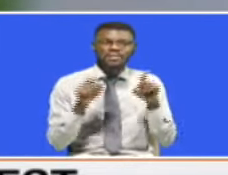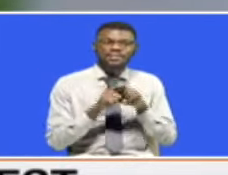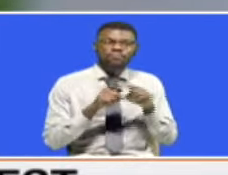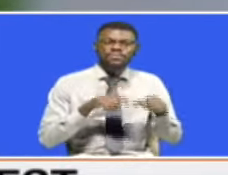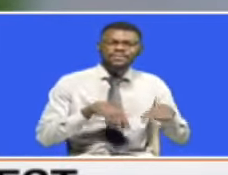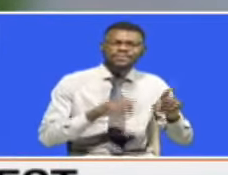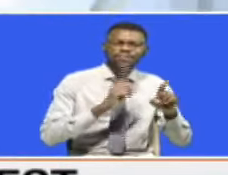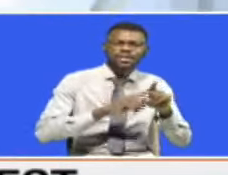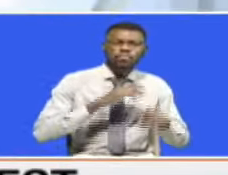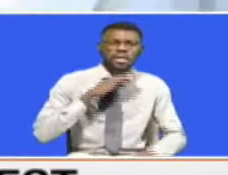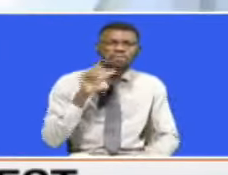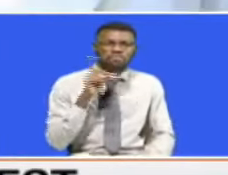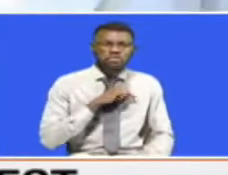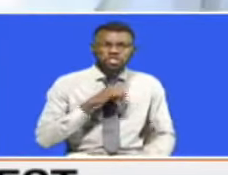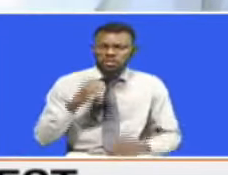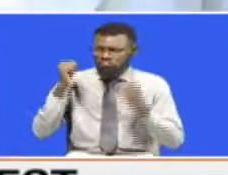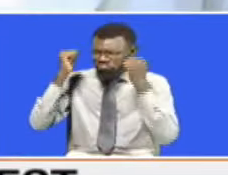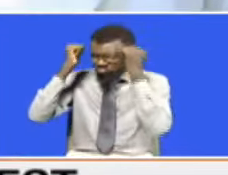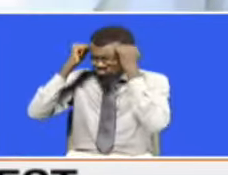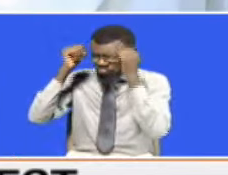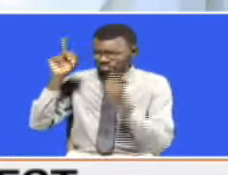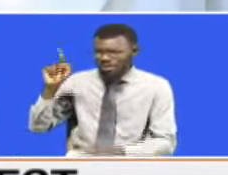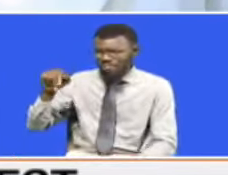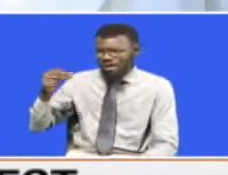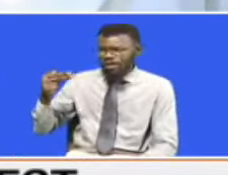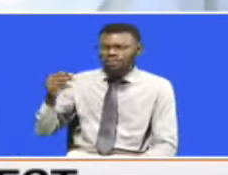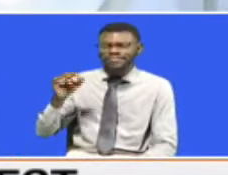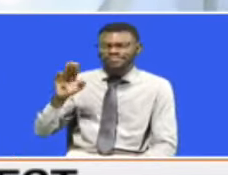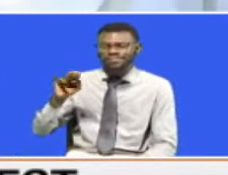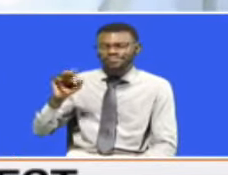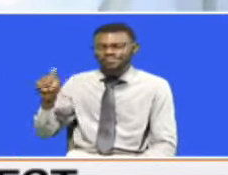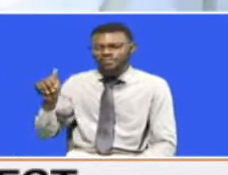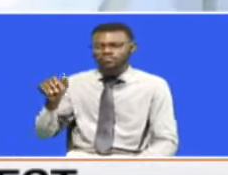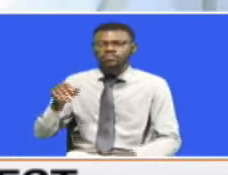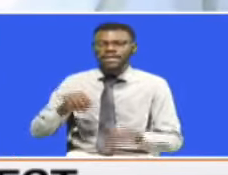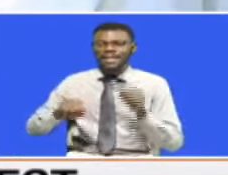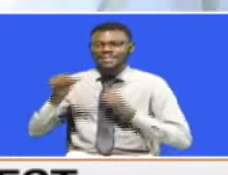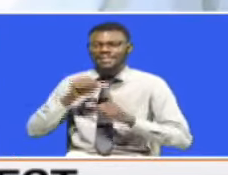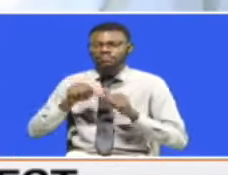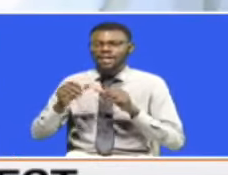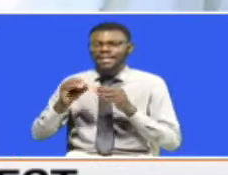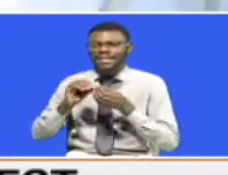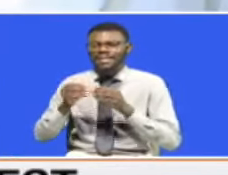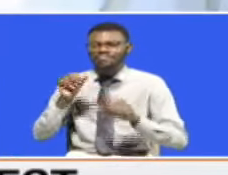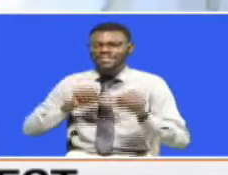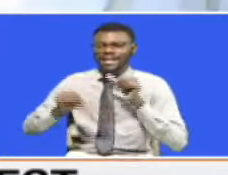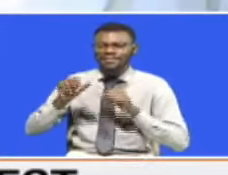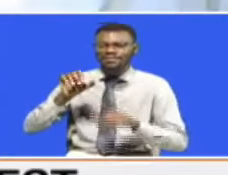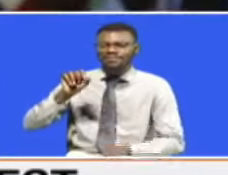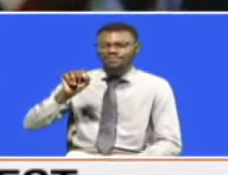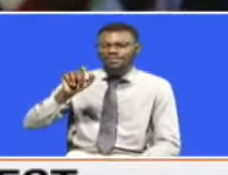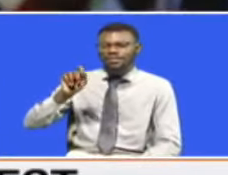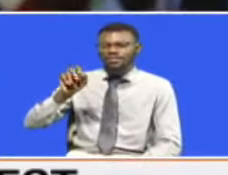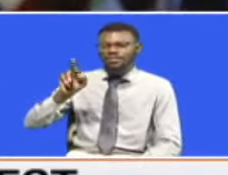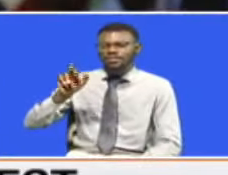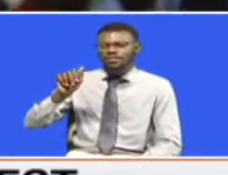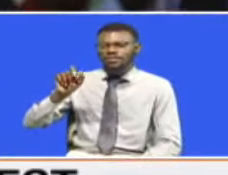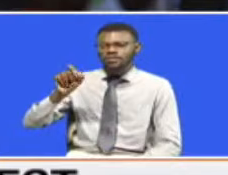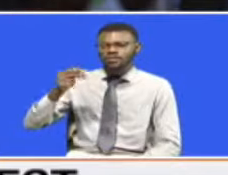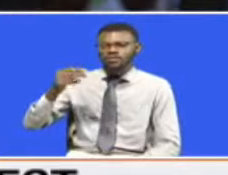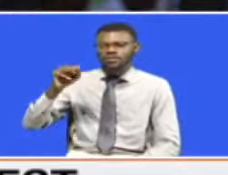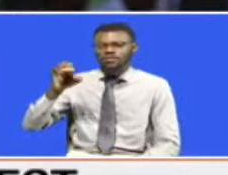time of his death, he was pursuing a Master's of Science in Data Science Analytics at Strathmore University. He